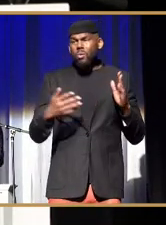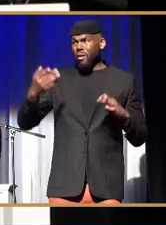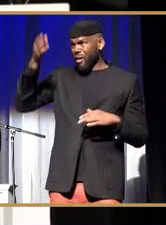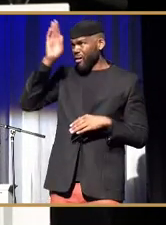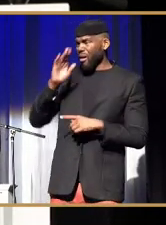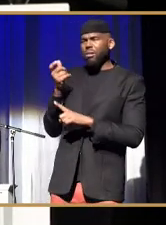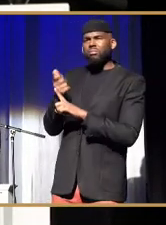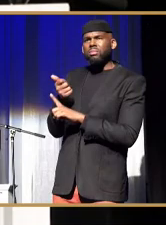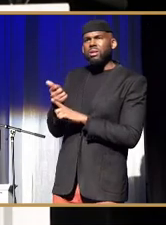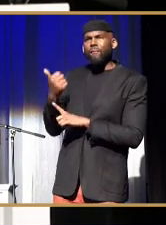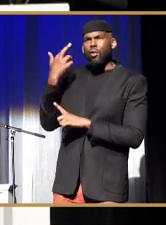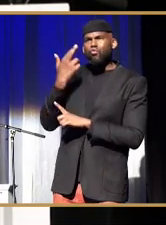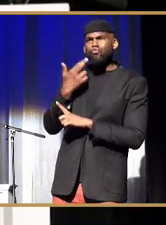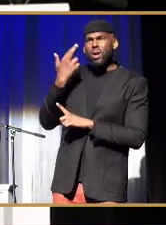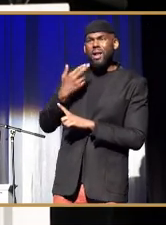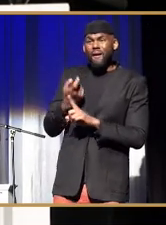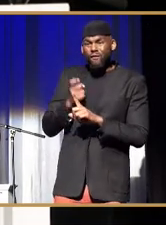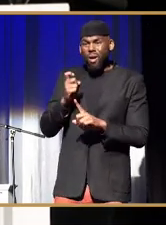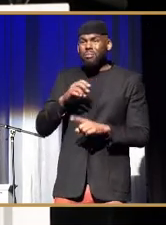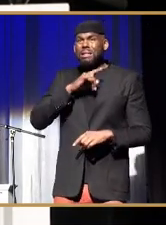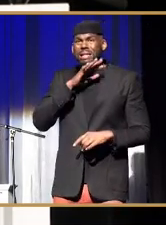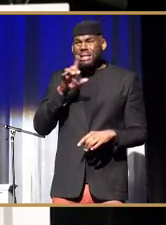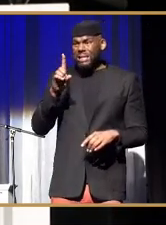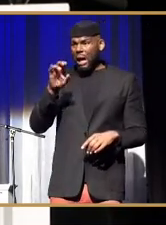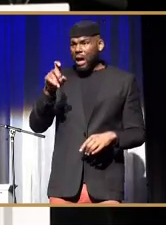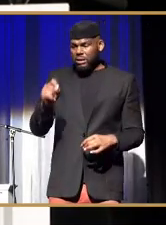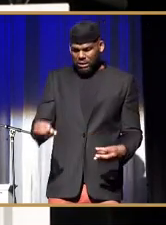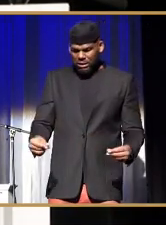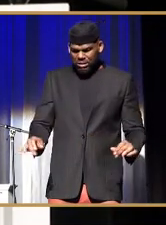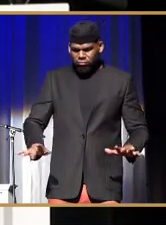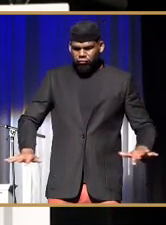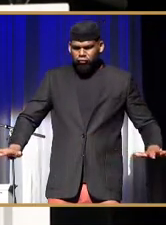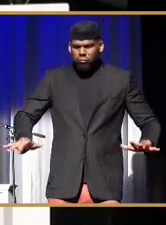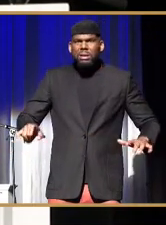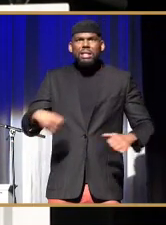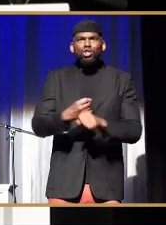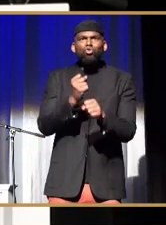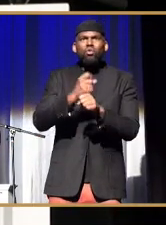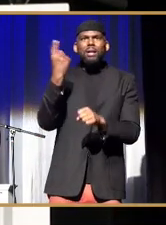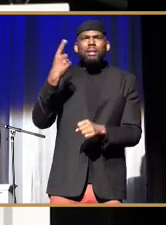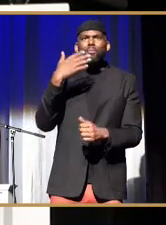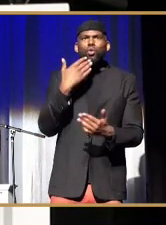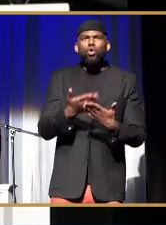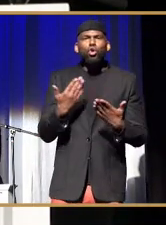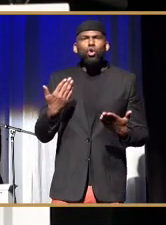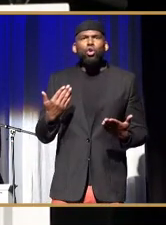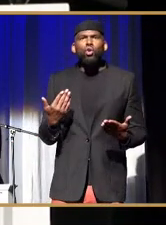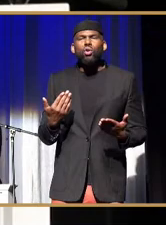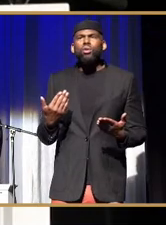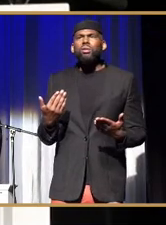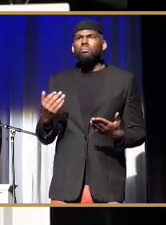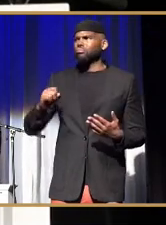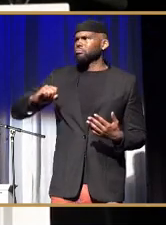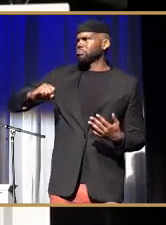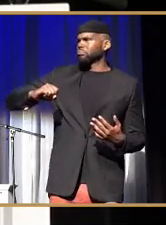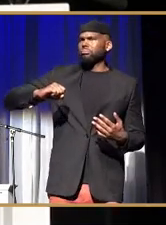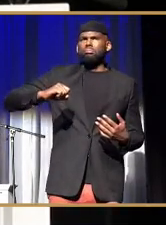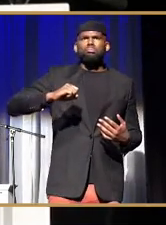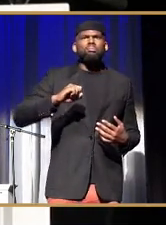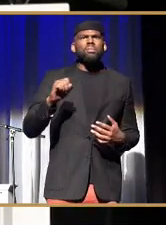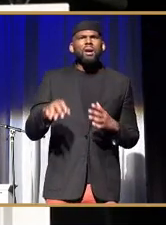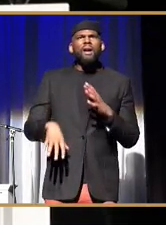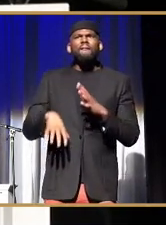self who realized that out of dust that he could create something good. Out of what others had rejected, he found that they could be the